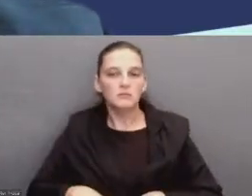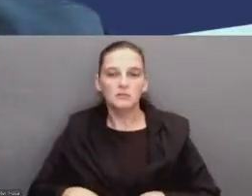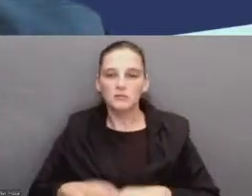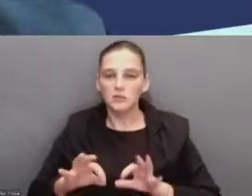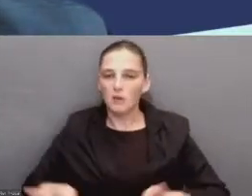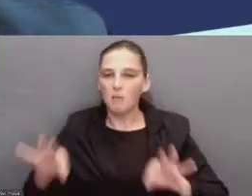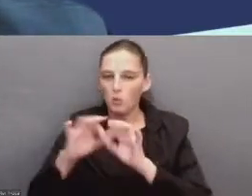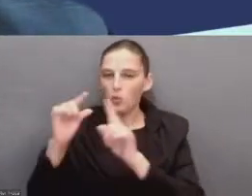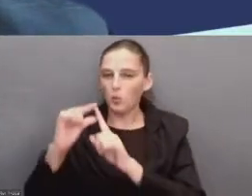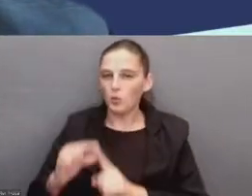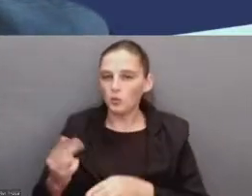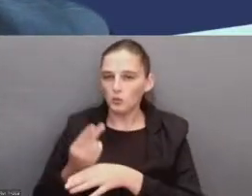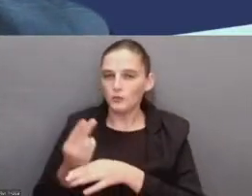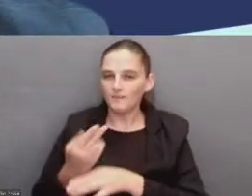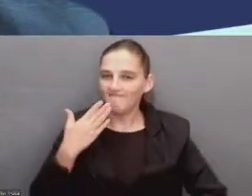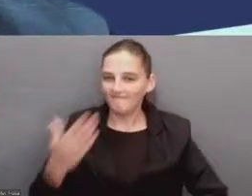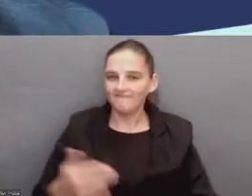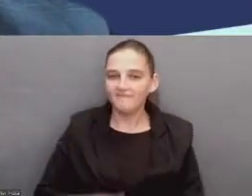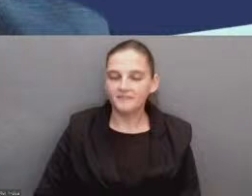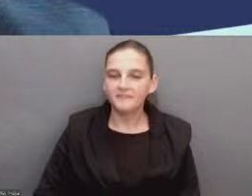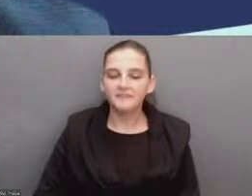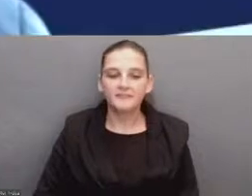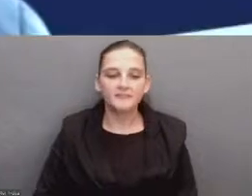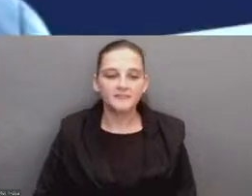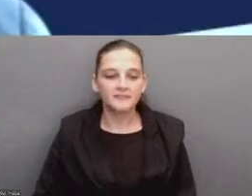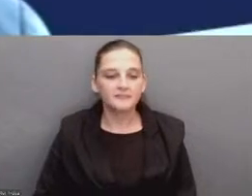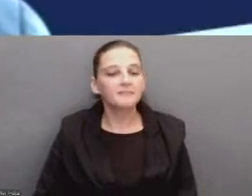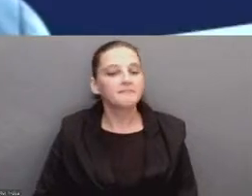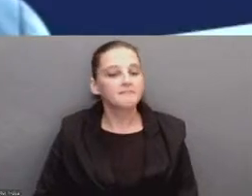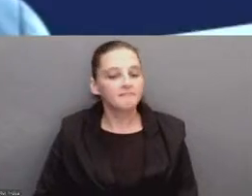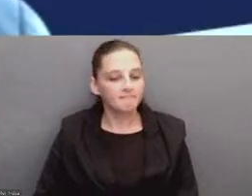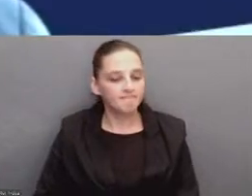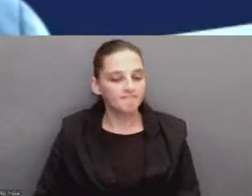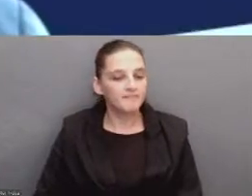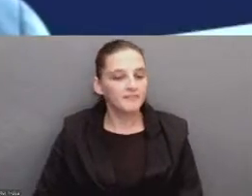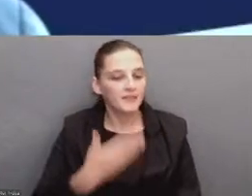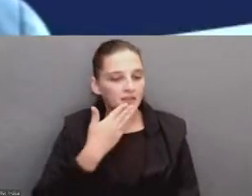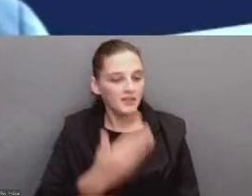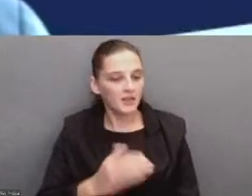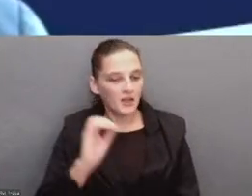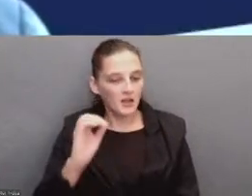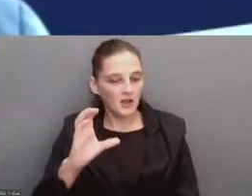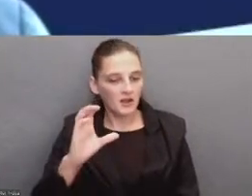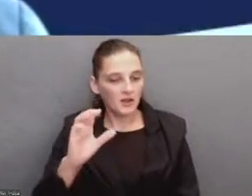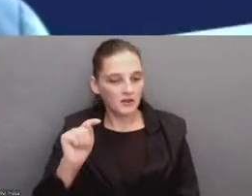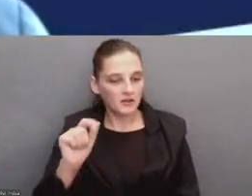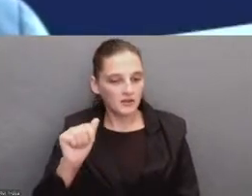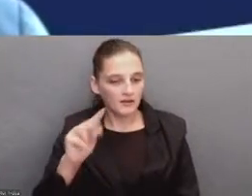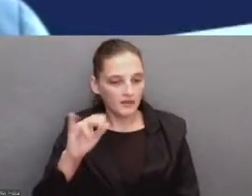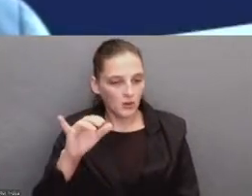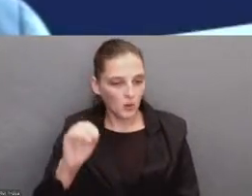use. Thank you. Thank you, Octavio. I see.